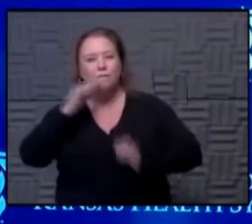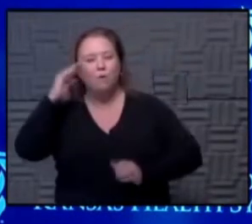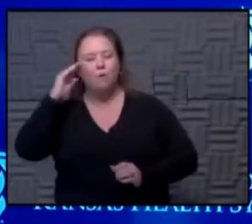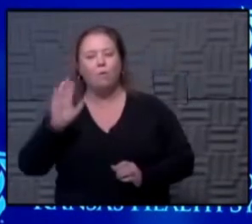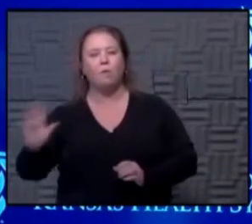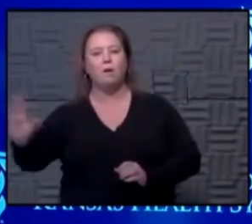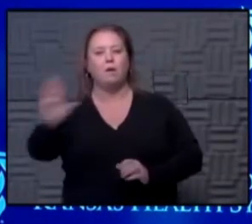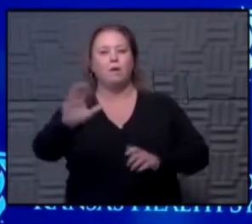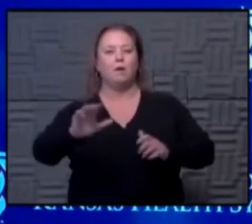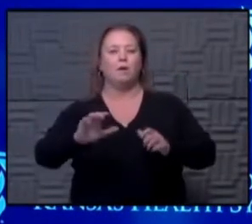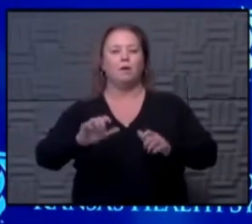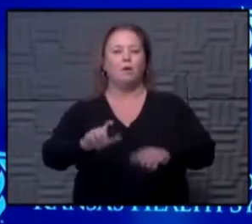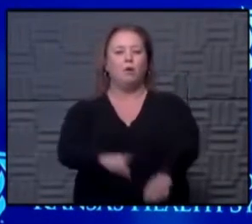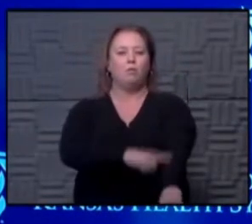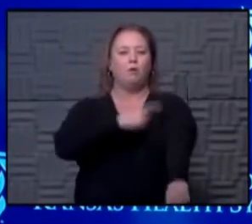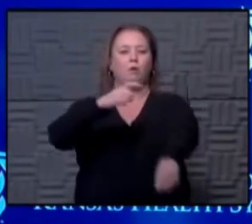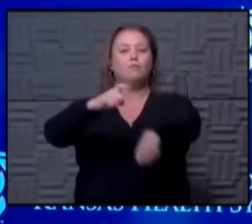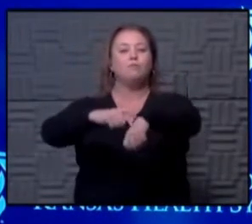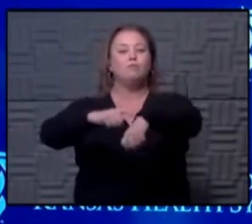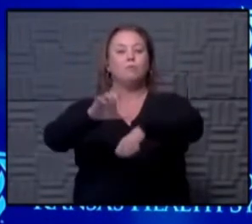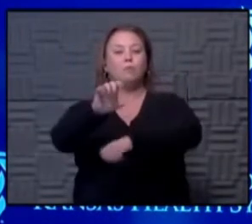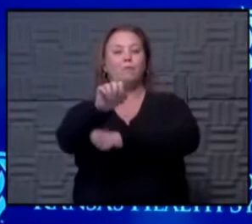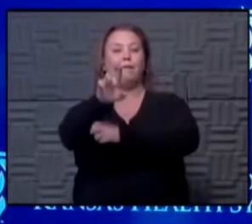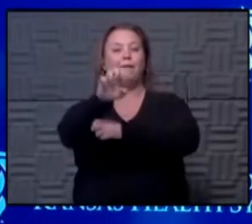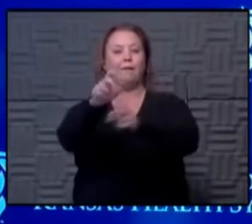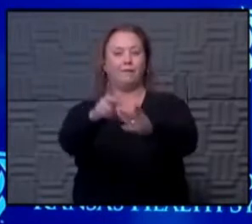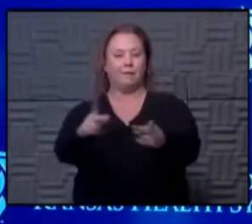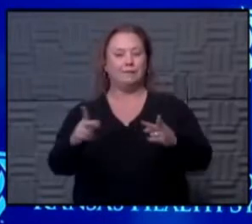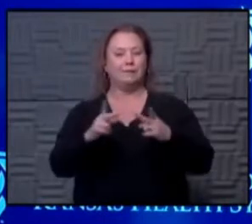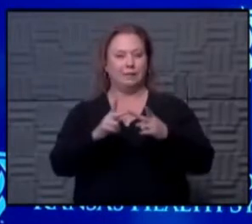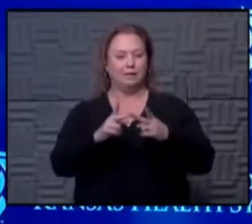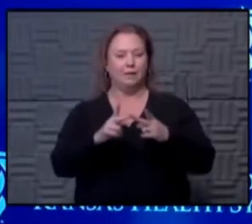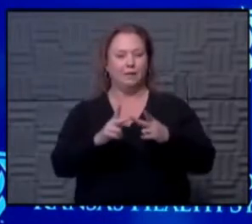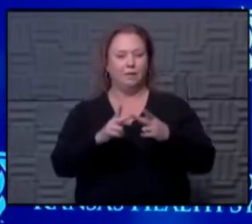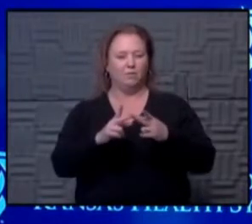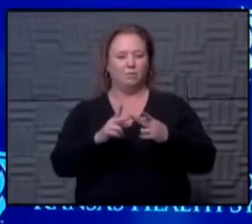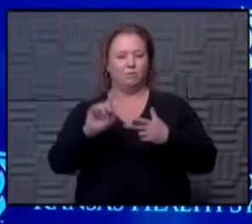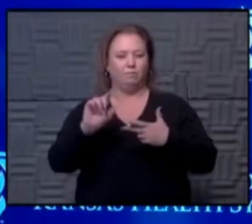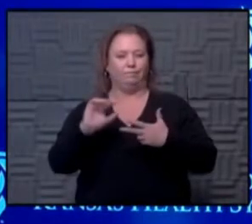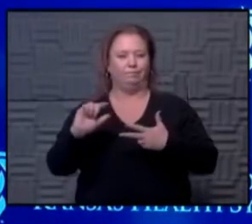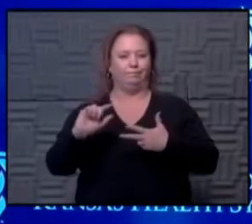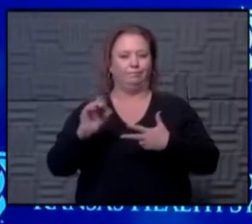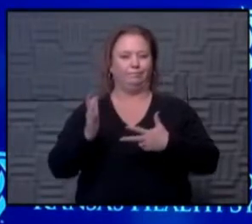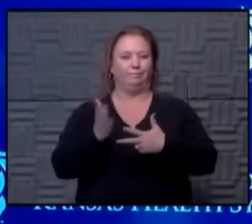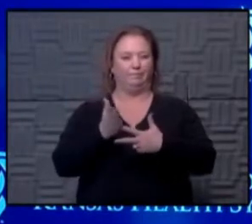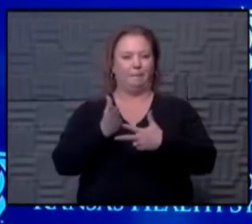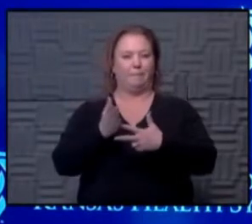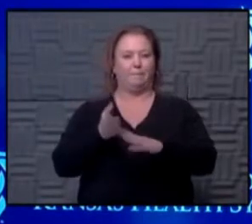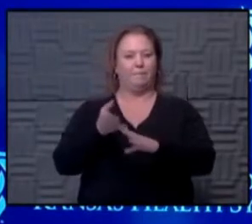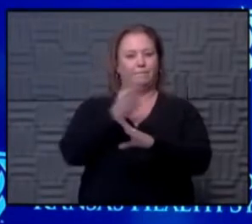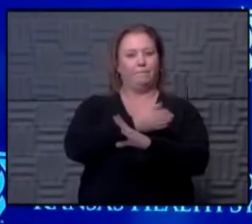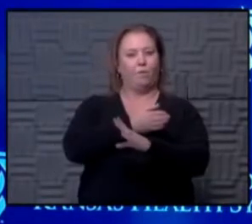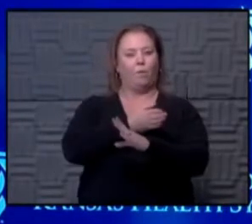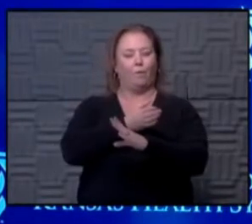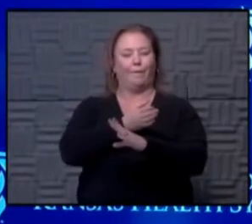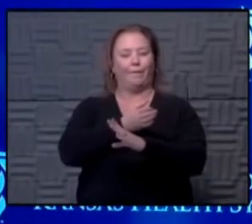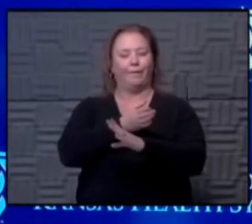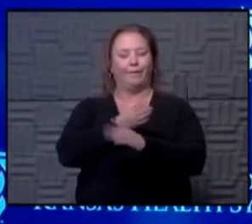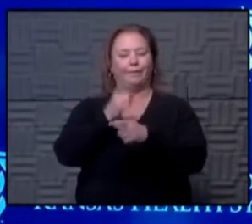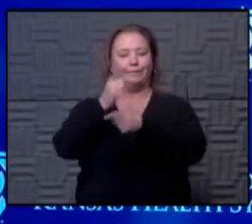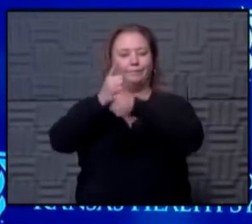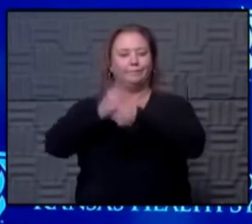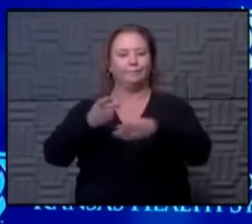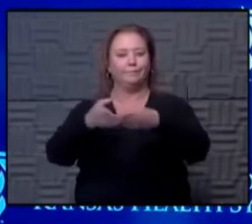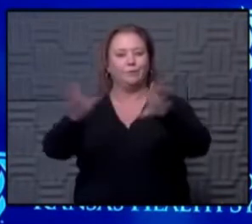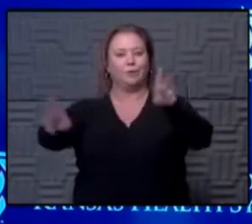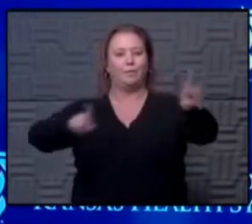nursing home or long-term care facility population, will come before the general population of people who don't have chronic disease or need to